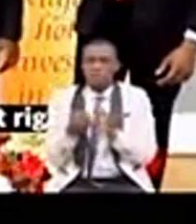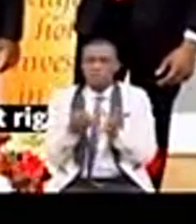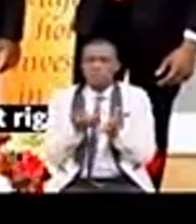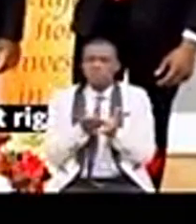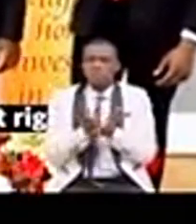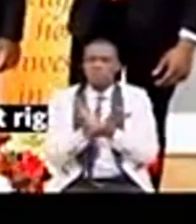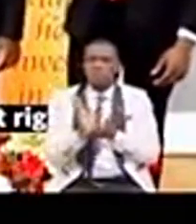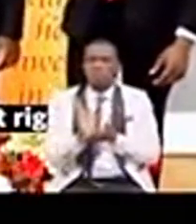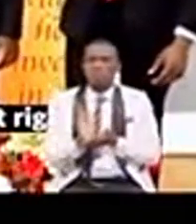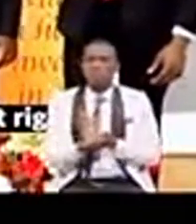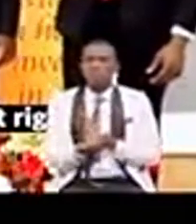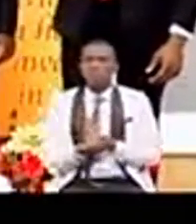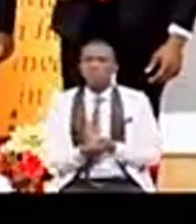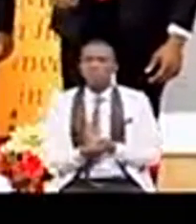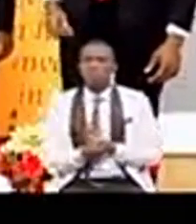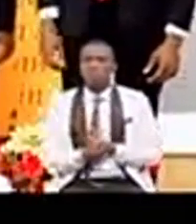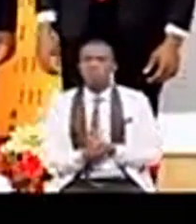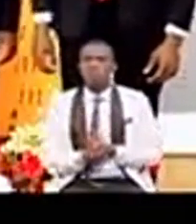right.